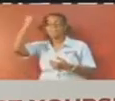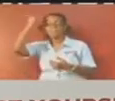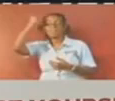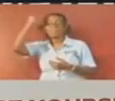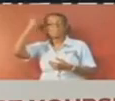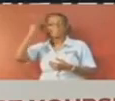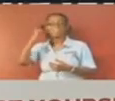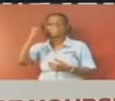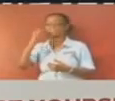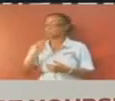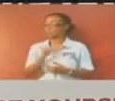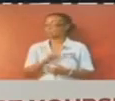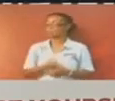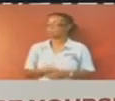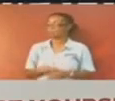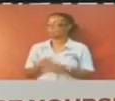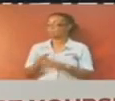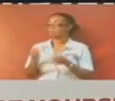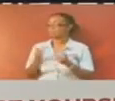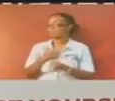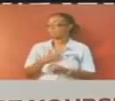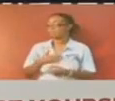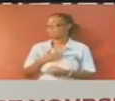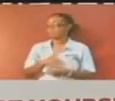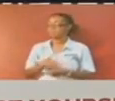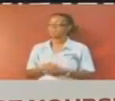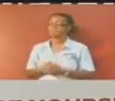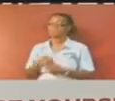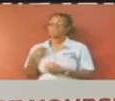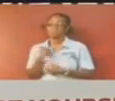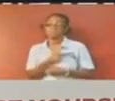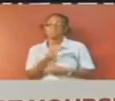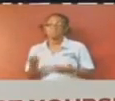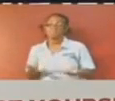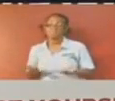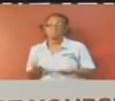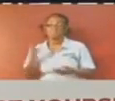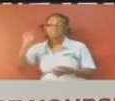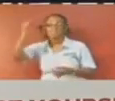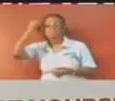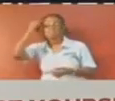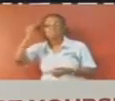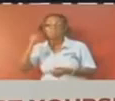constant, consistent, truthful from day one.